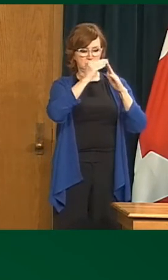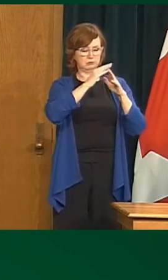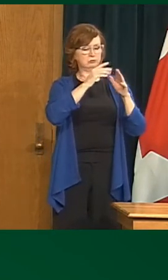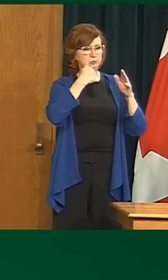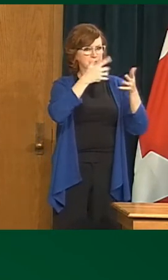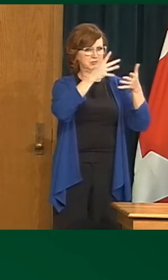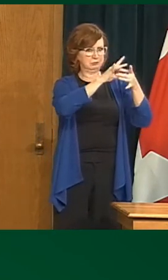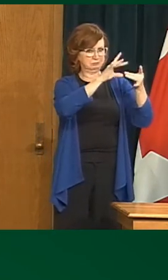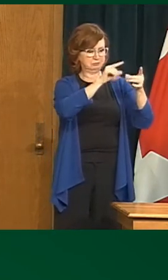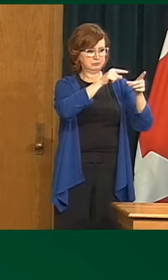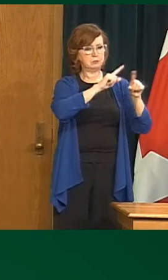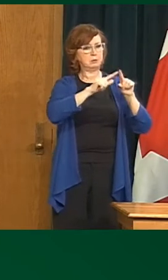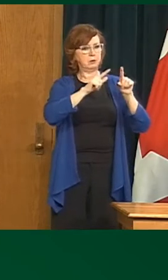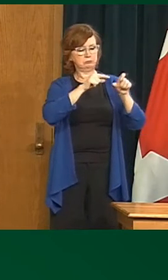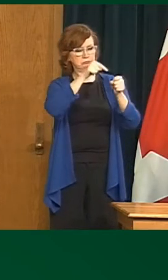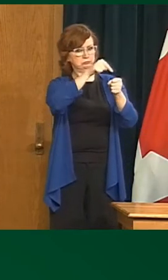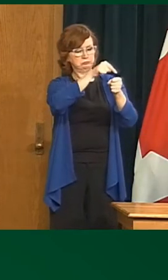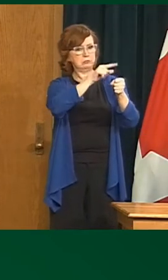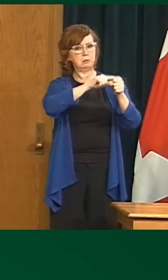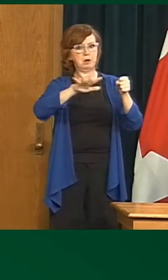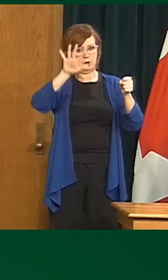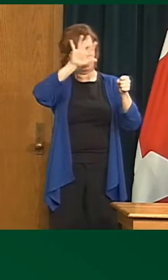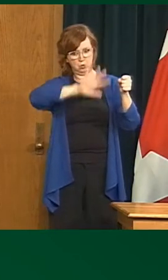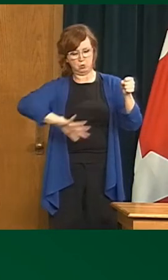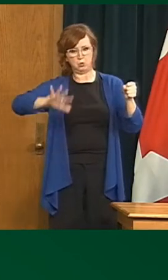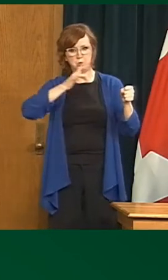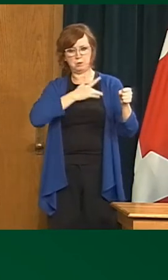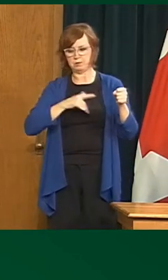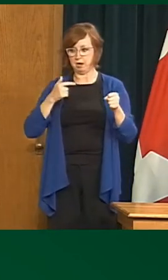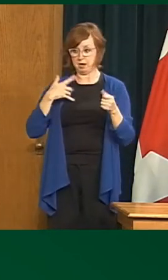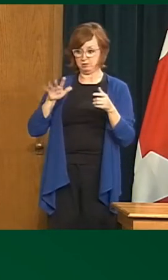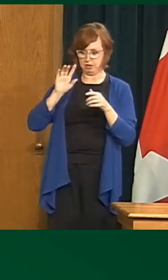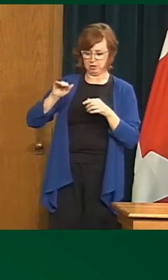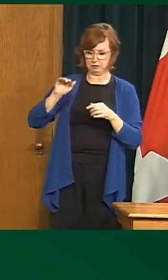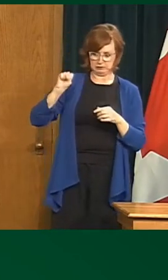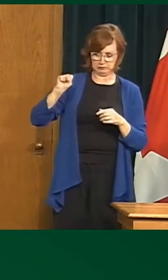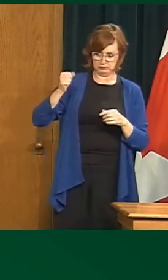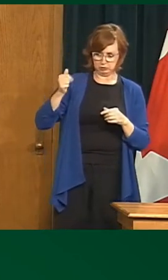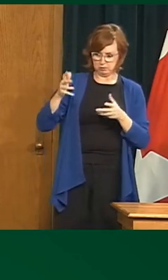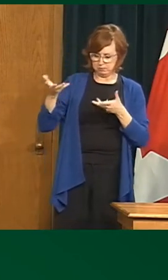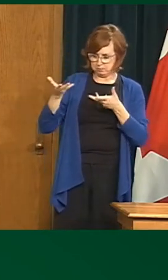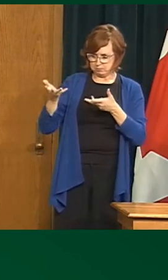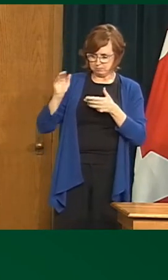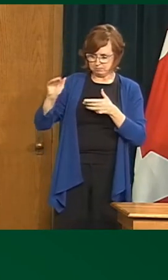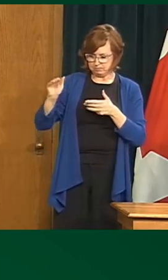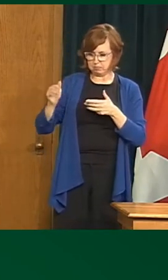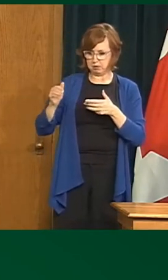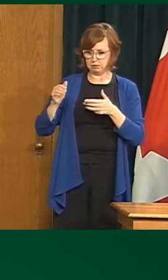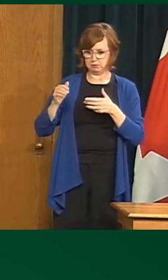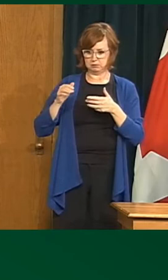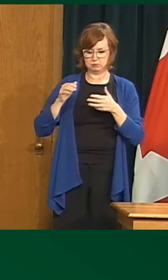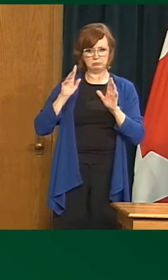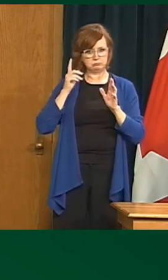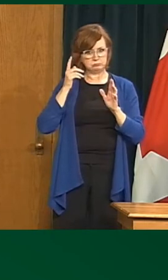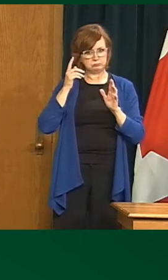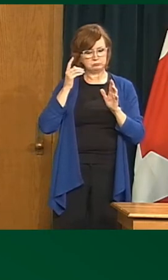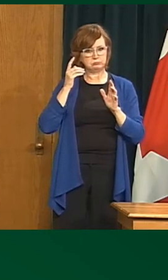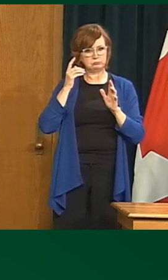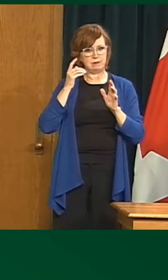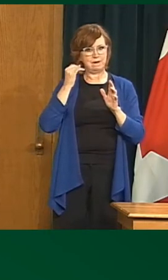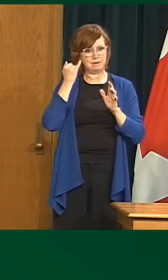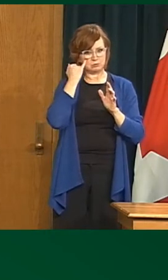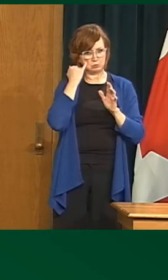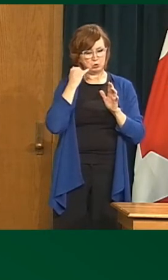pivot across the province, and I've asked the SHA to look at, how could we expand, understanding we have the testing